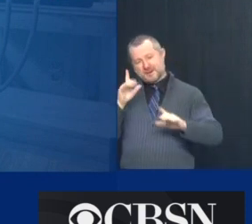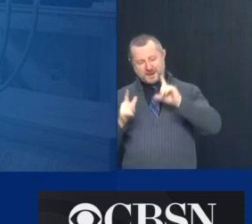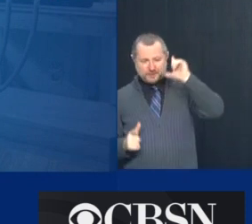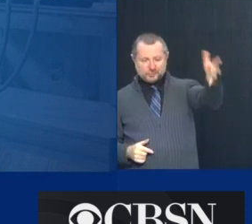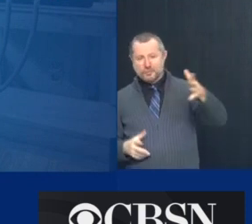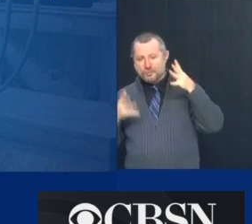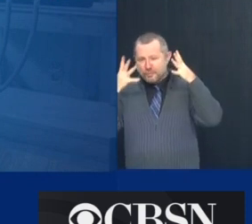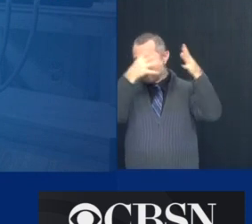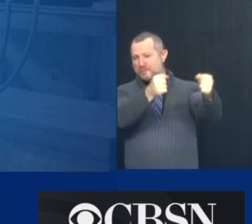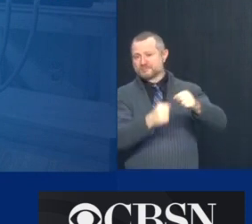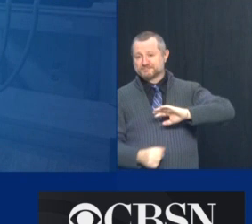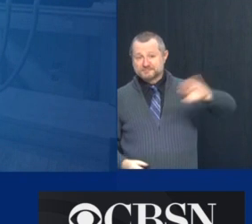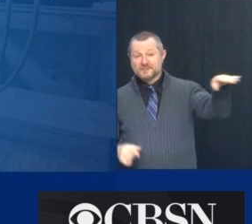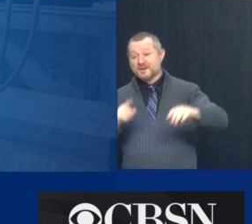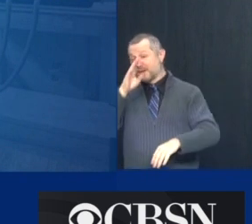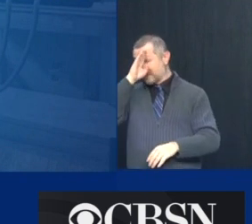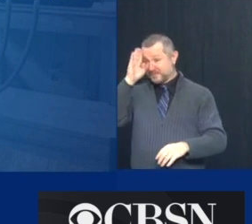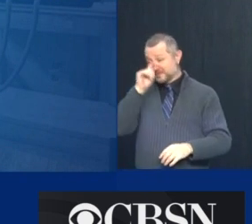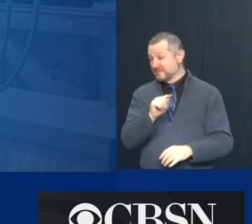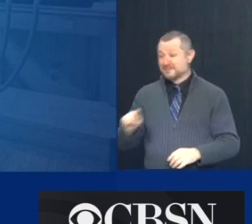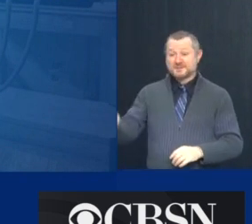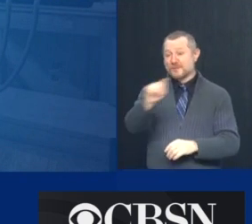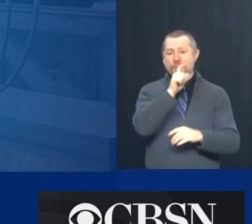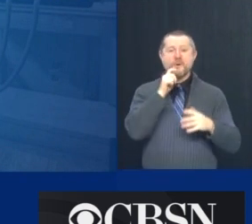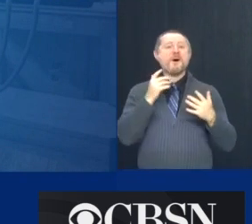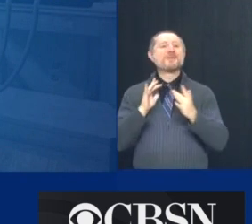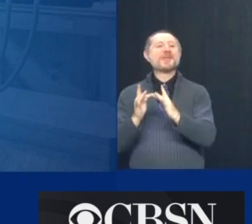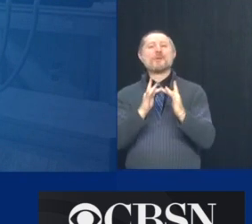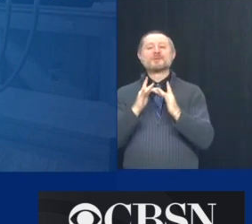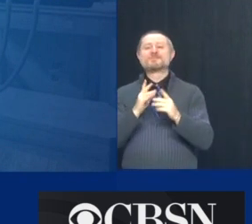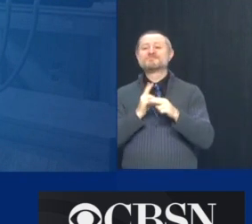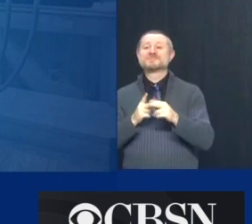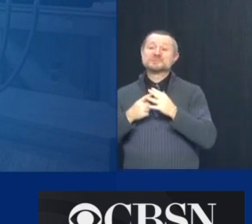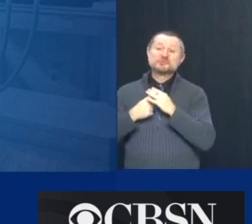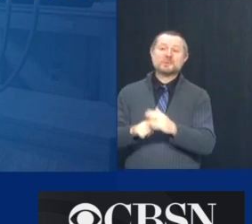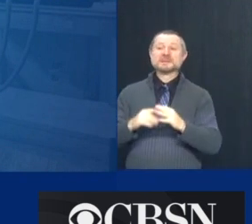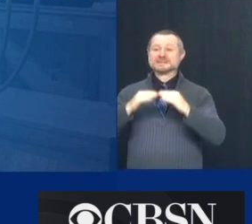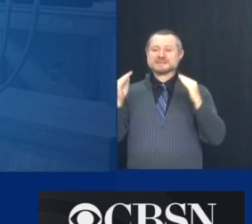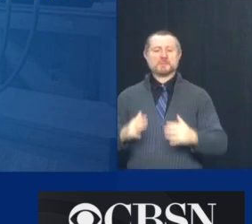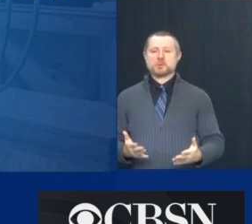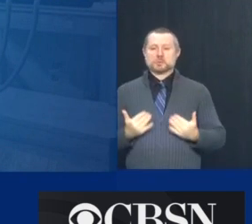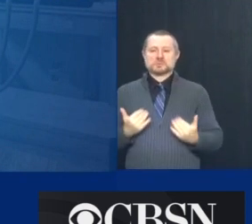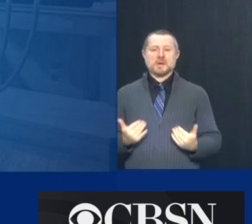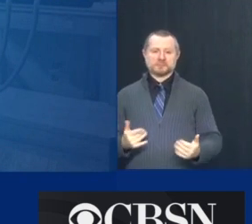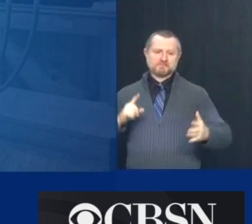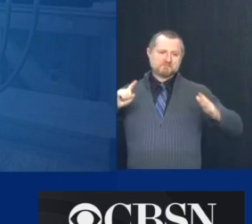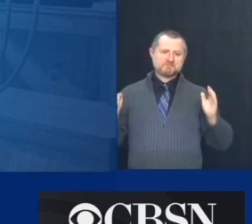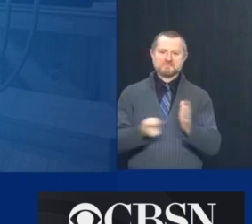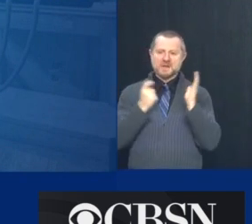network load balancing is mandated as of today. Let me explain to you what this is. Talk about learning